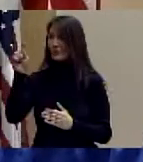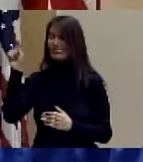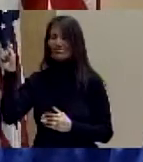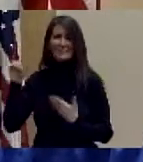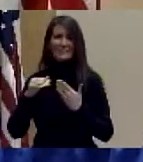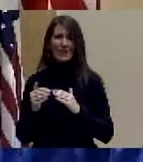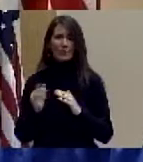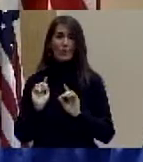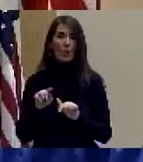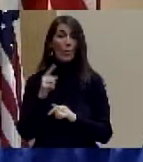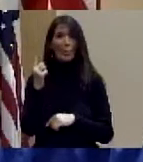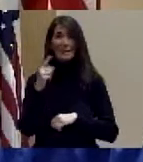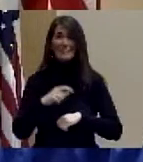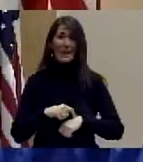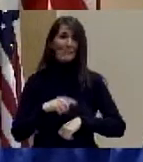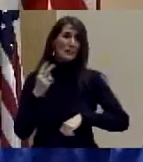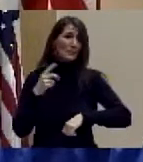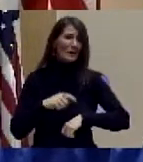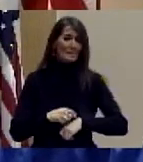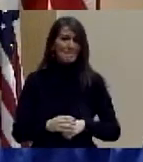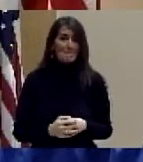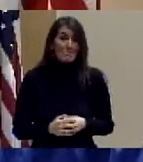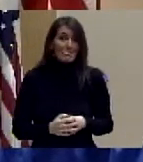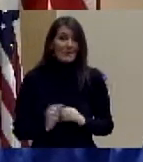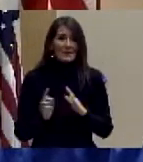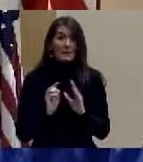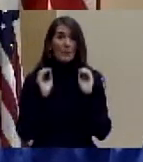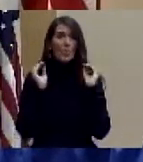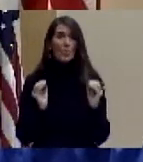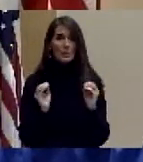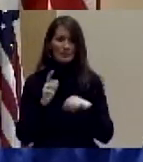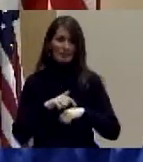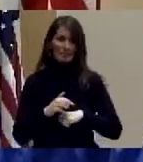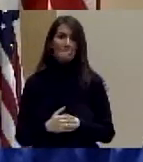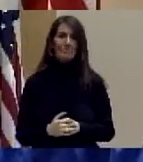come through town once or twice, in some cases not at all.